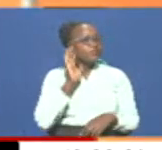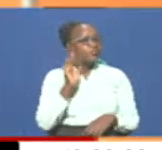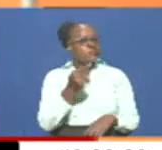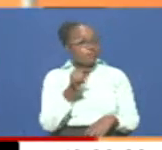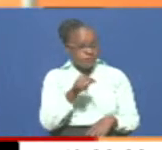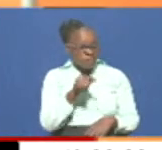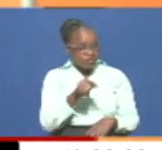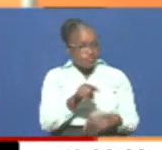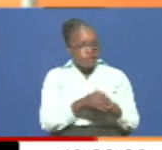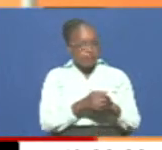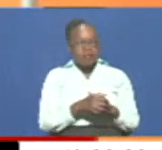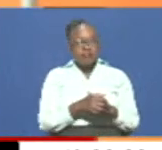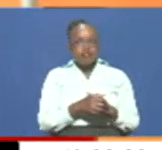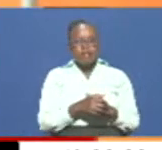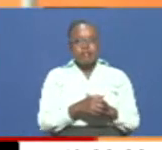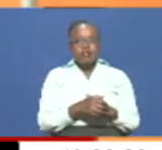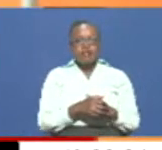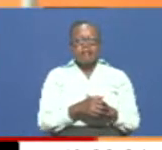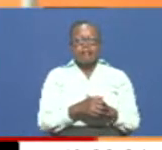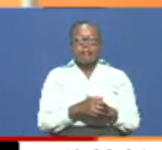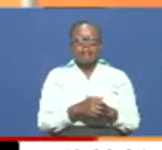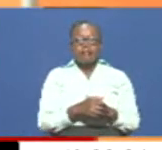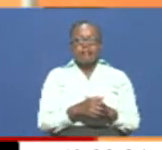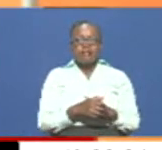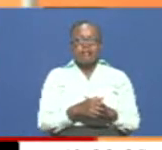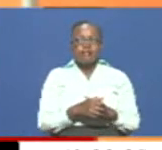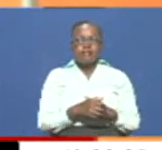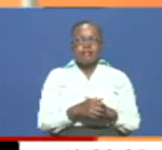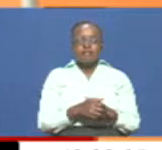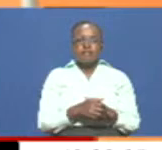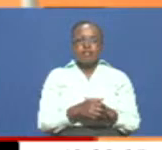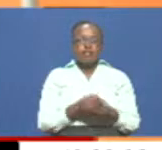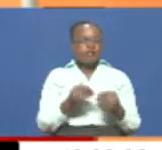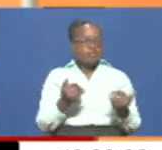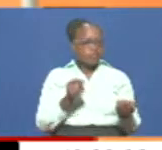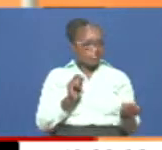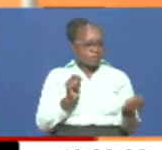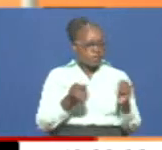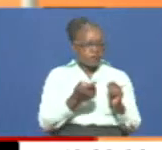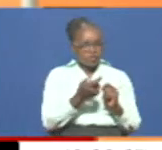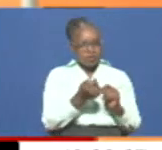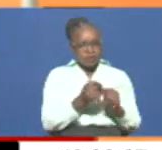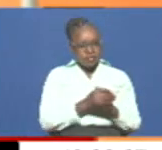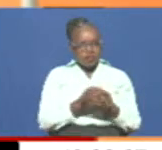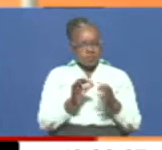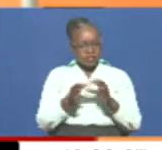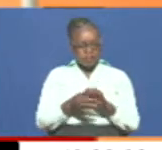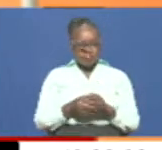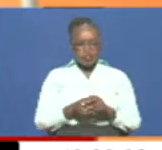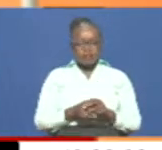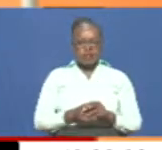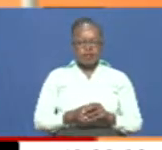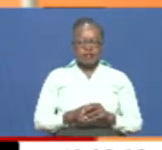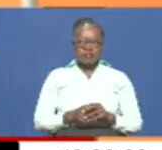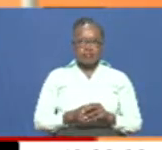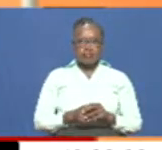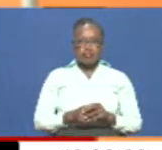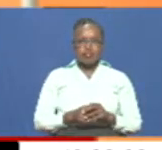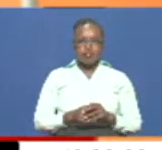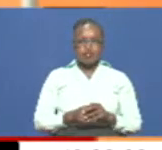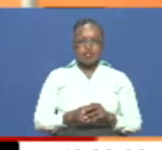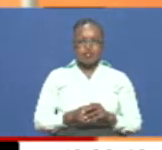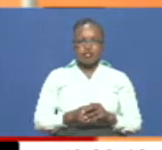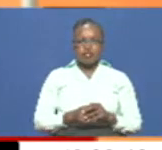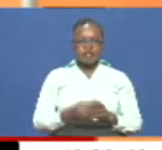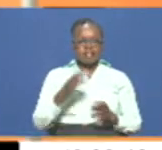KBC. Thank you very much. Let's switch a bit to now the Olympic, today, apologies, not Olympic Games, Commonwealth